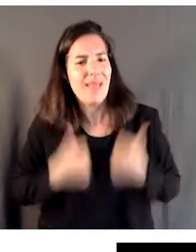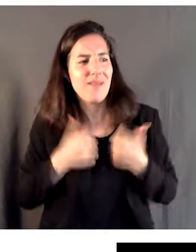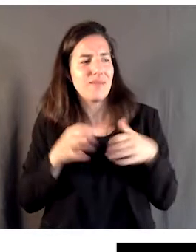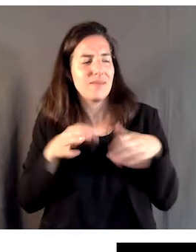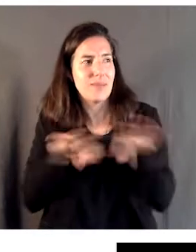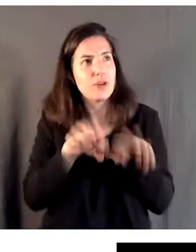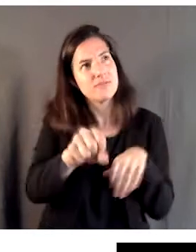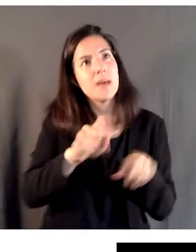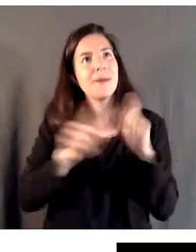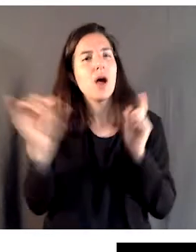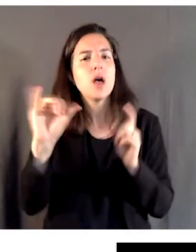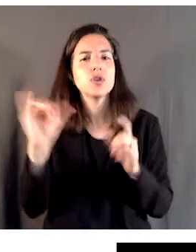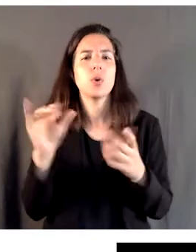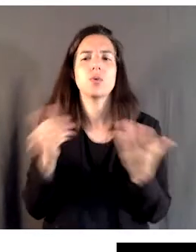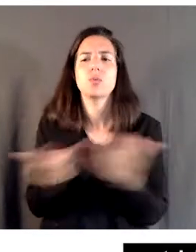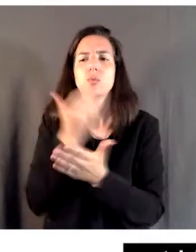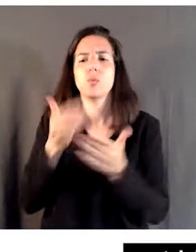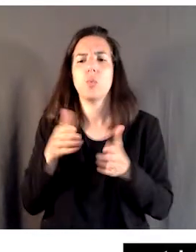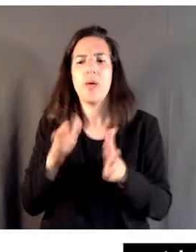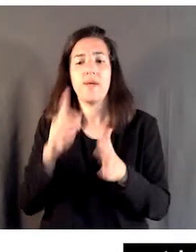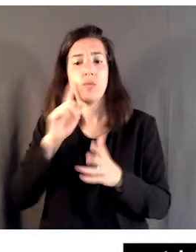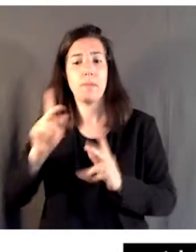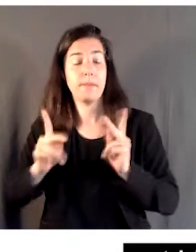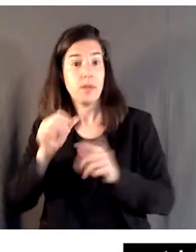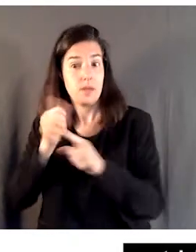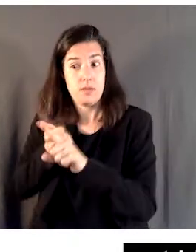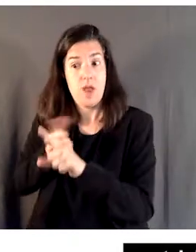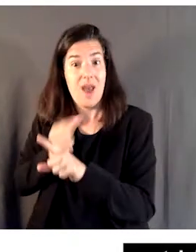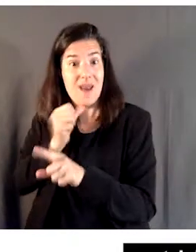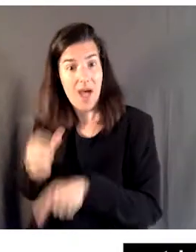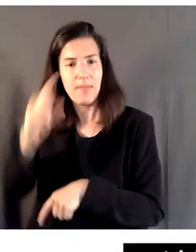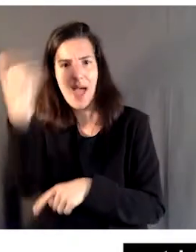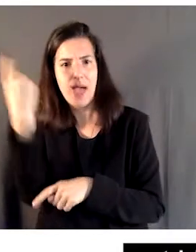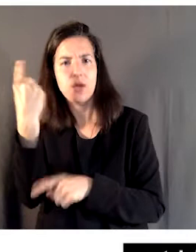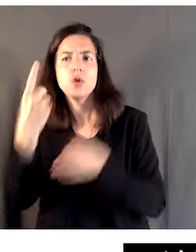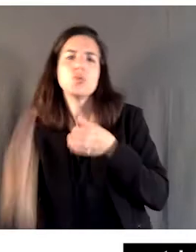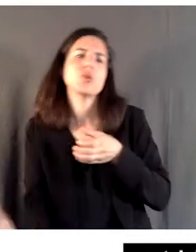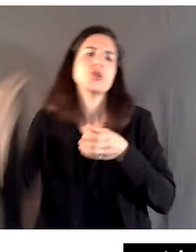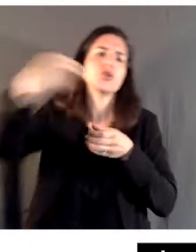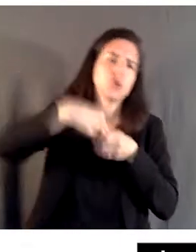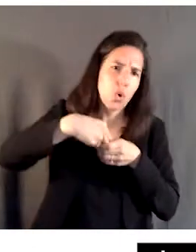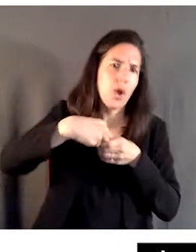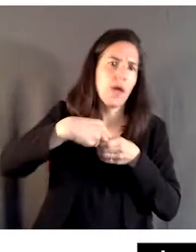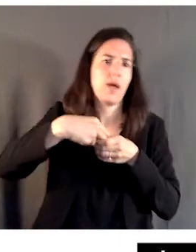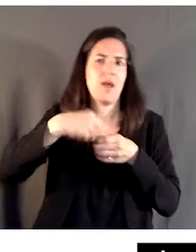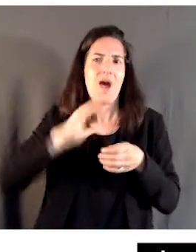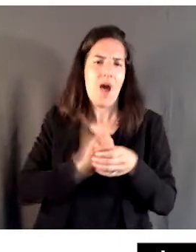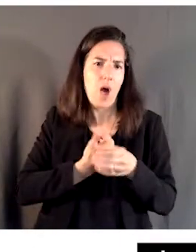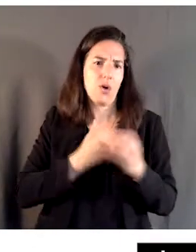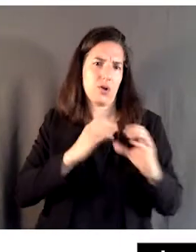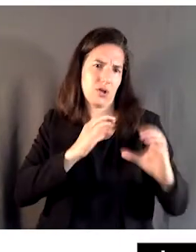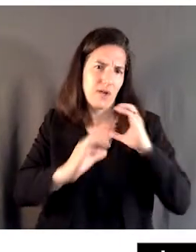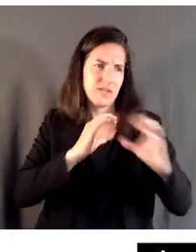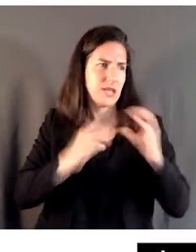also a bit of a nuanced way for folks who are not Black to join in on what we have been talking about for our entire